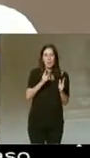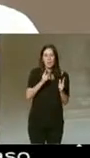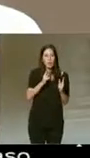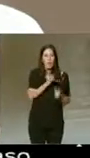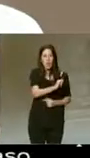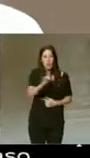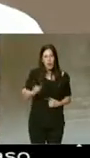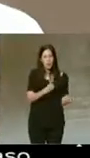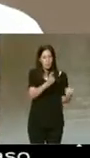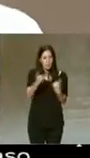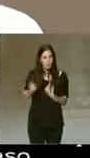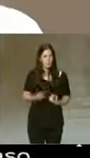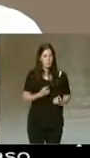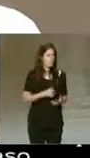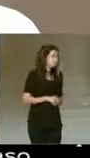a need,